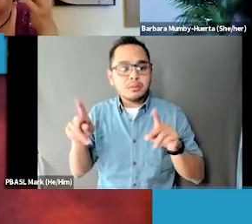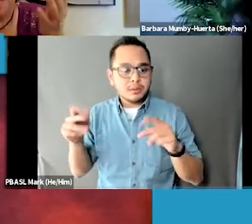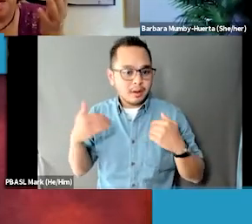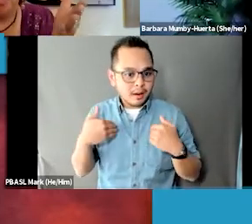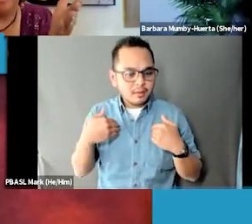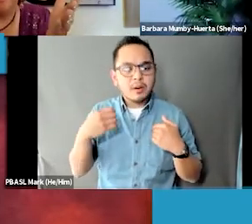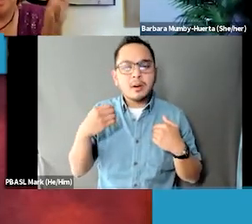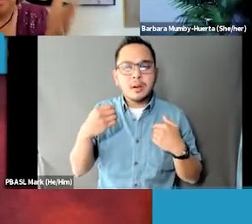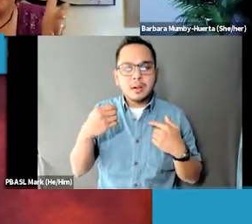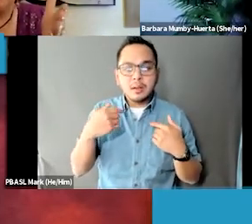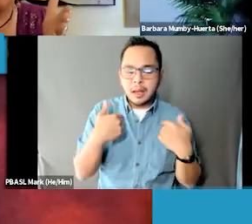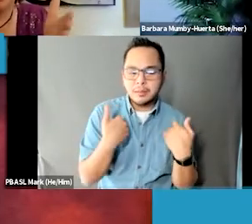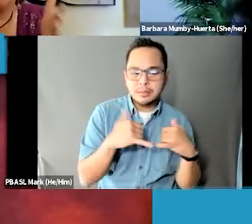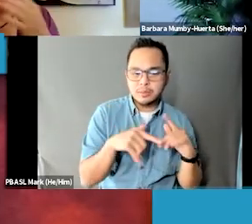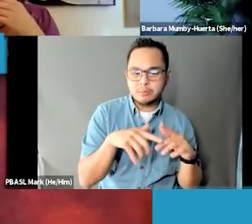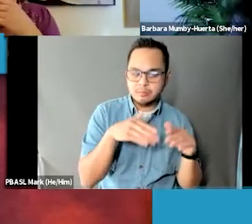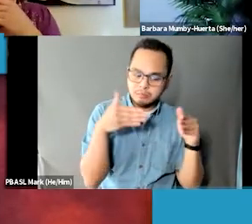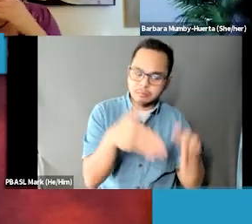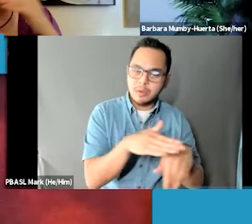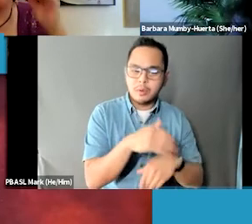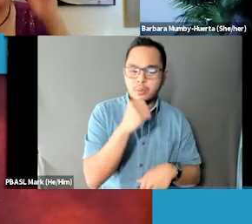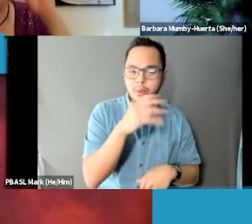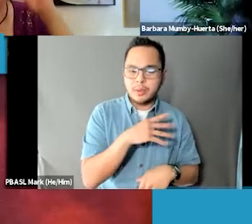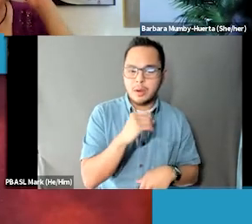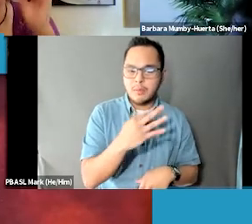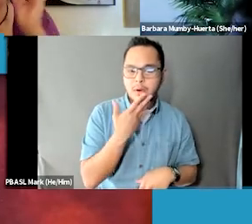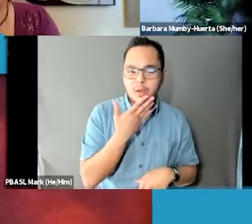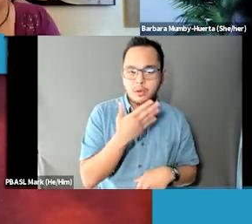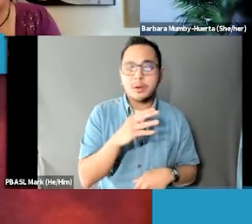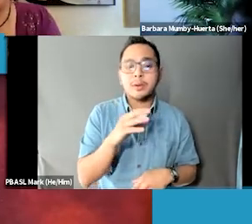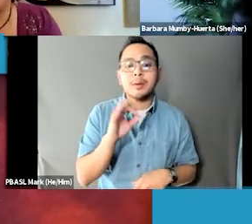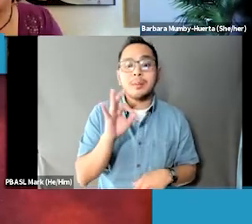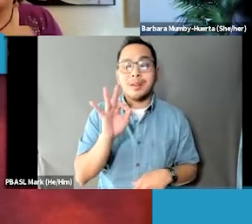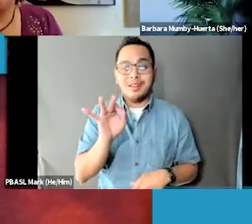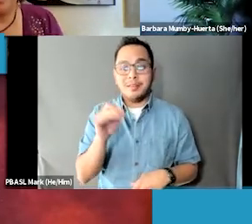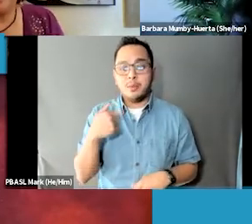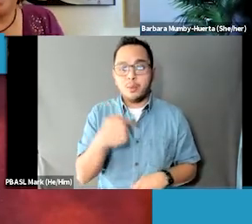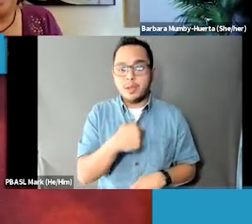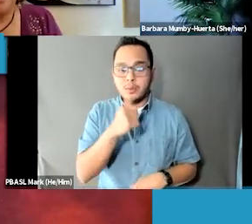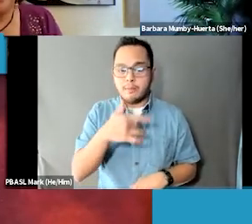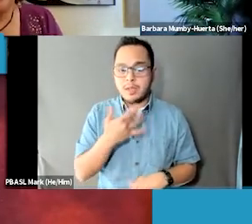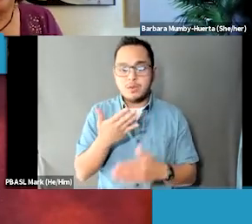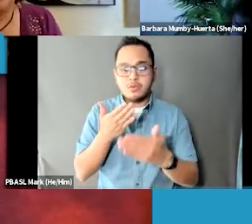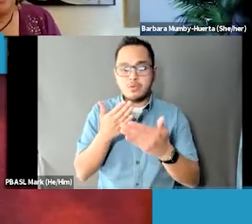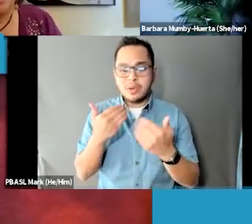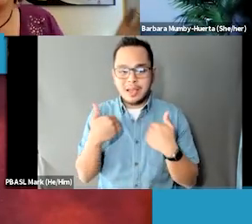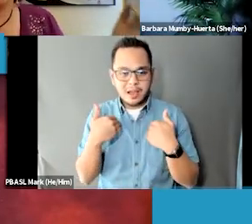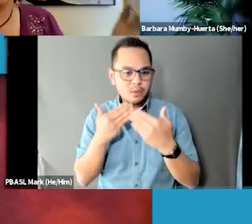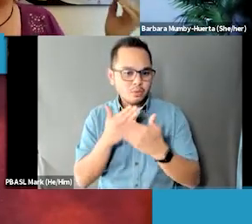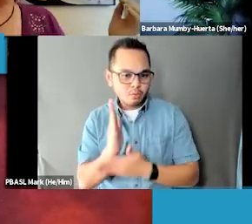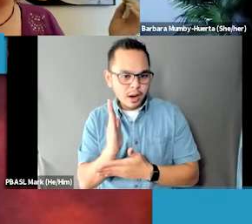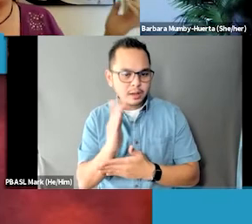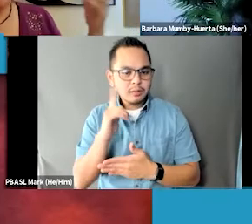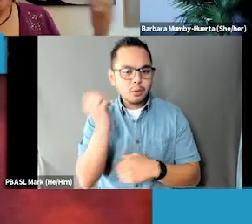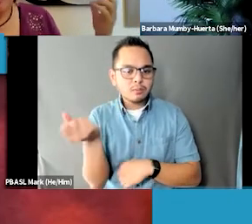for, and I'm working mainly with women of color, but if we don't feel that we have a right to stand